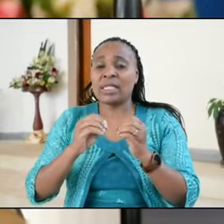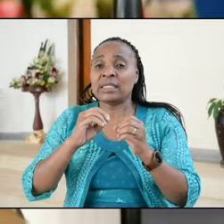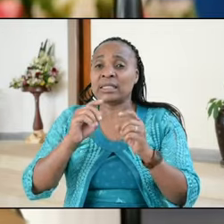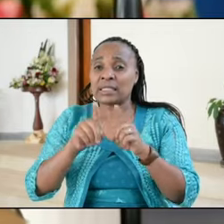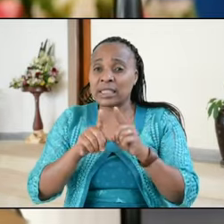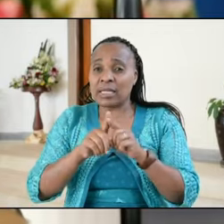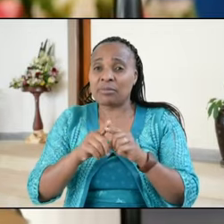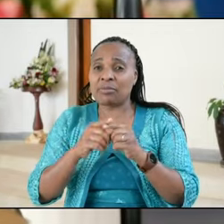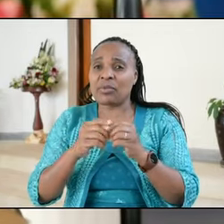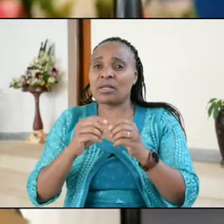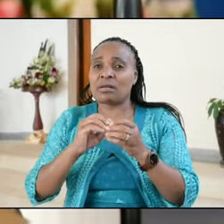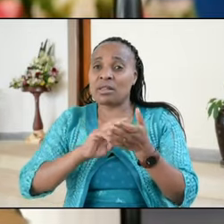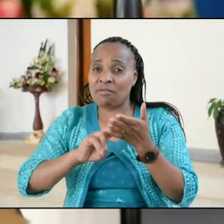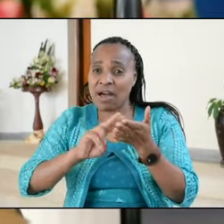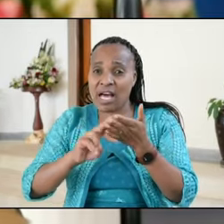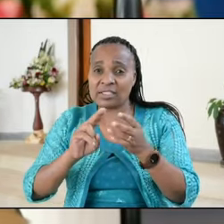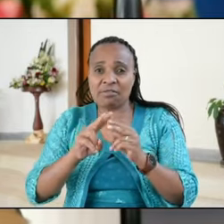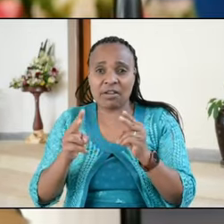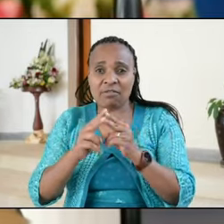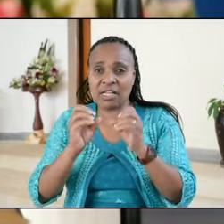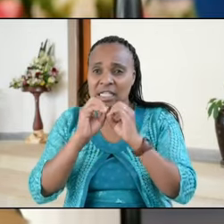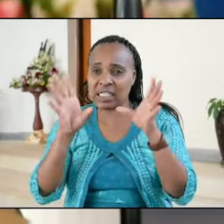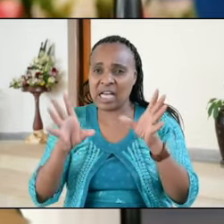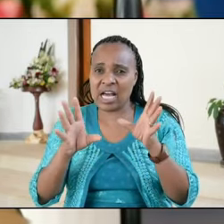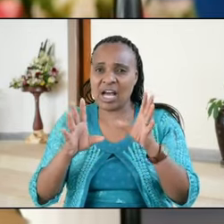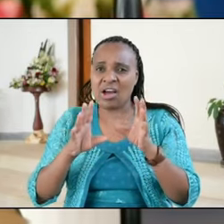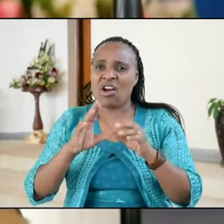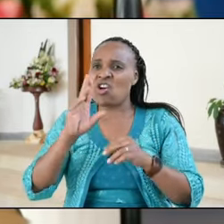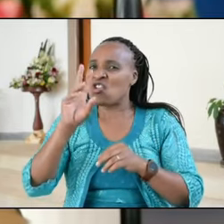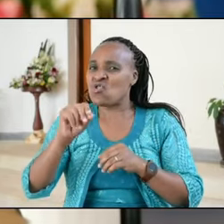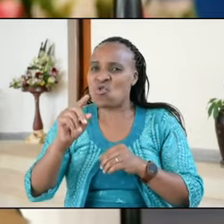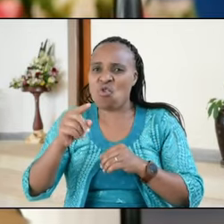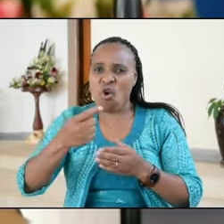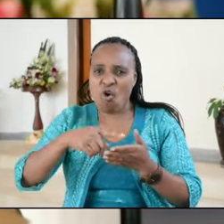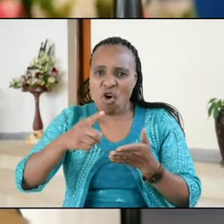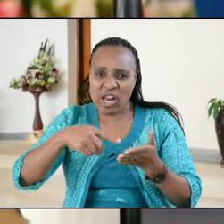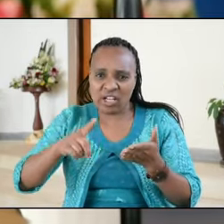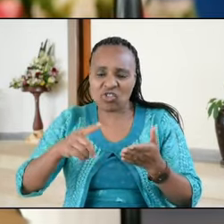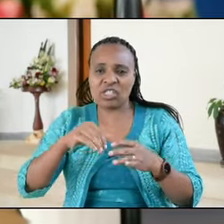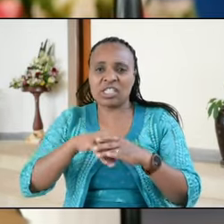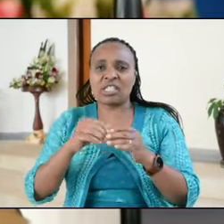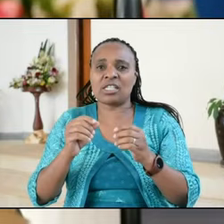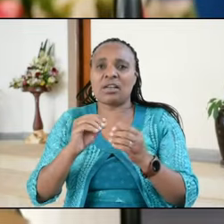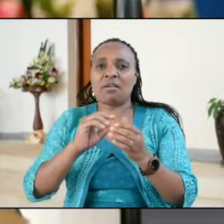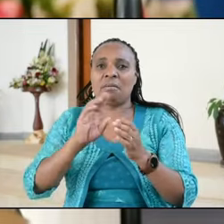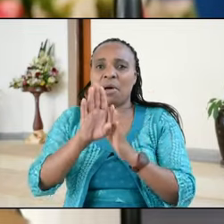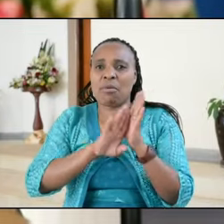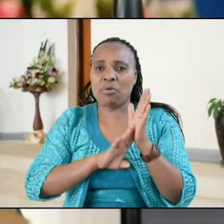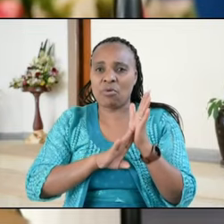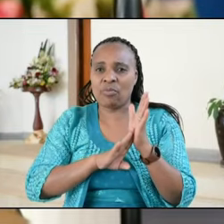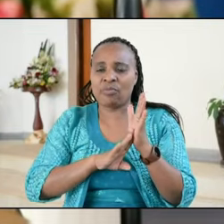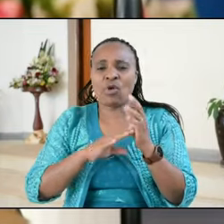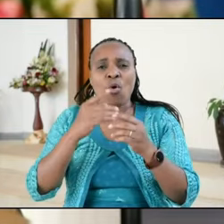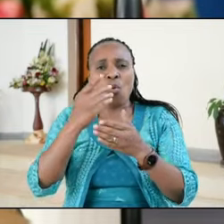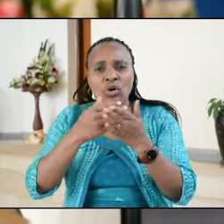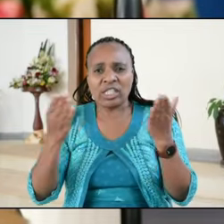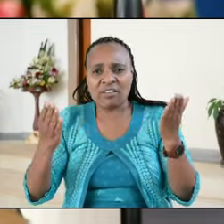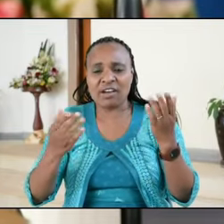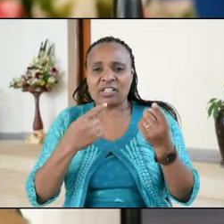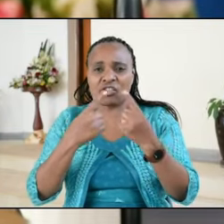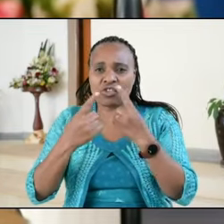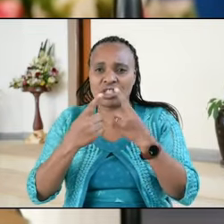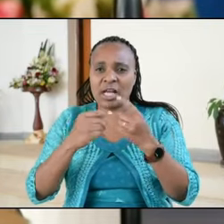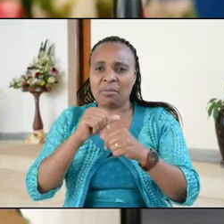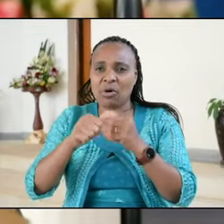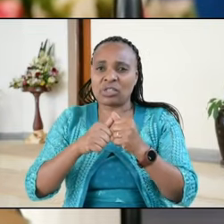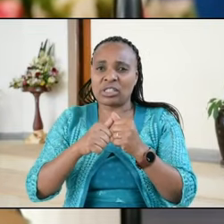clear. There are no ambiguities in scripture. What is spoken about in Genesis, for